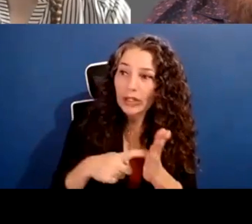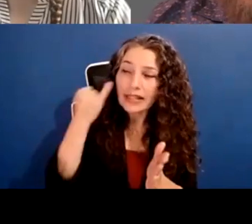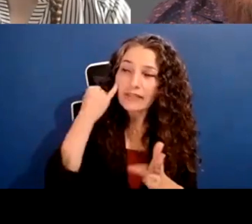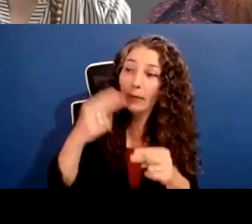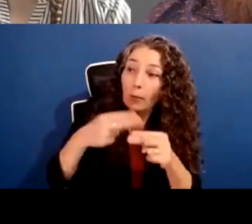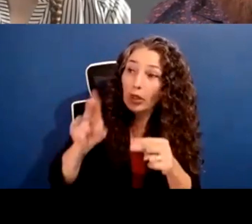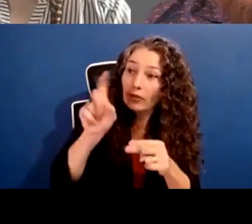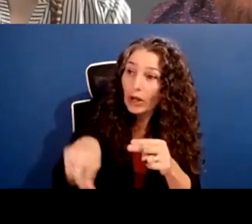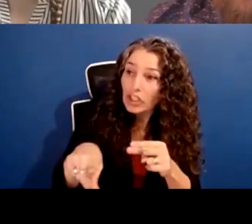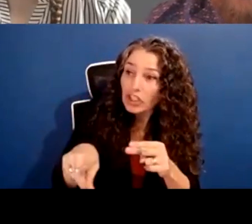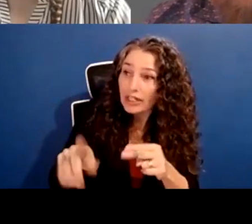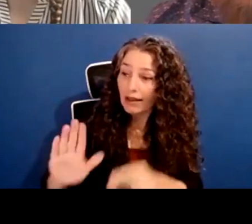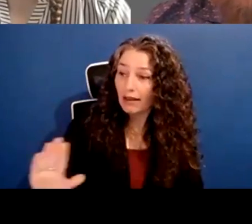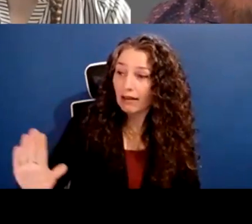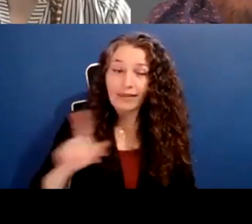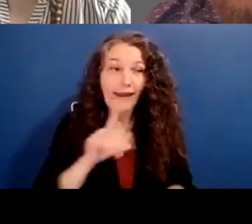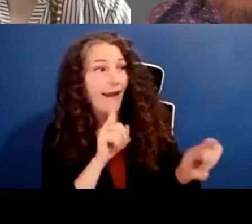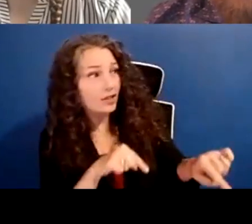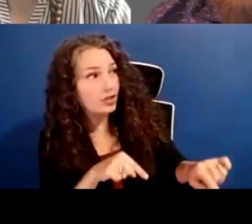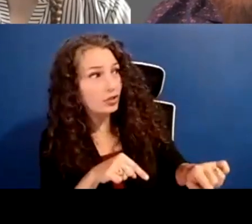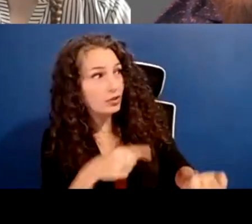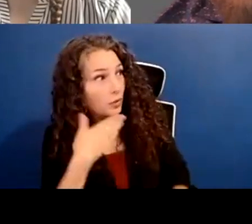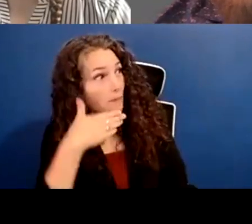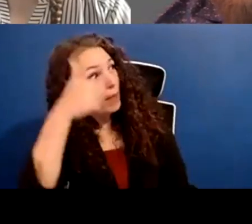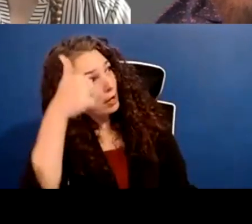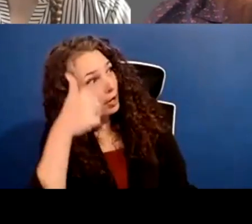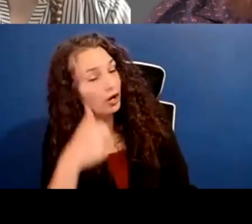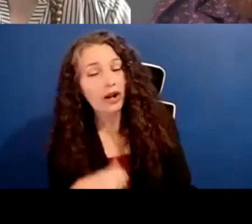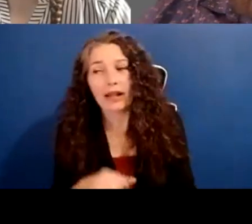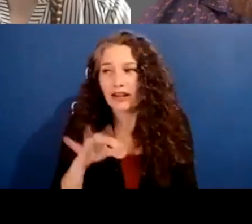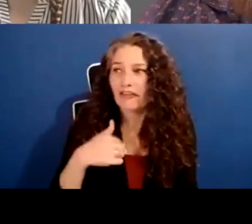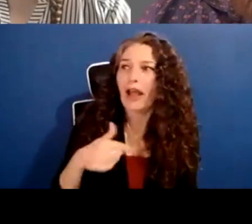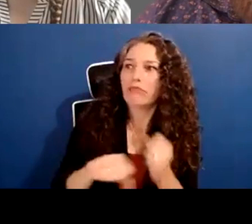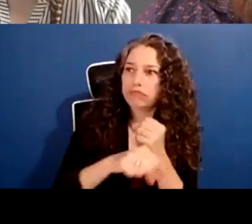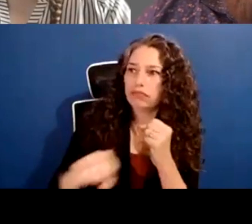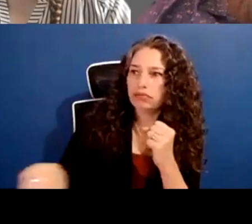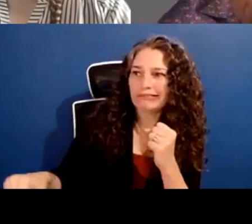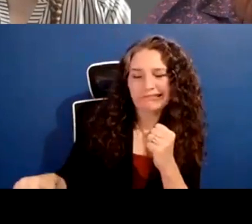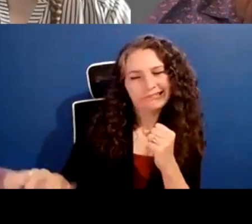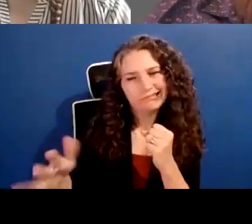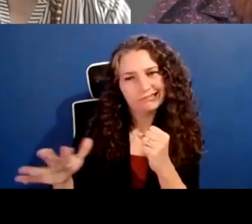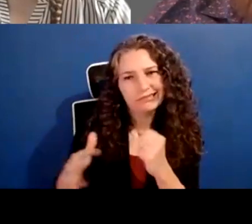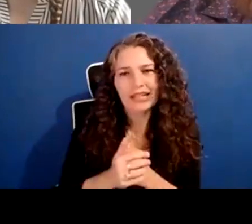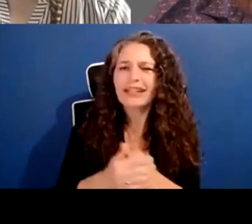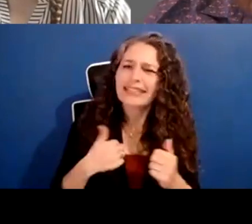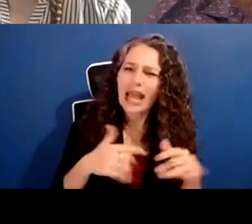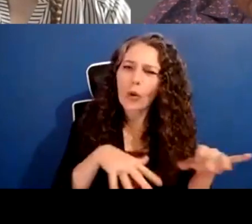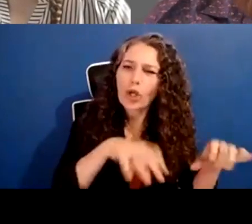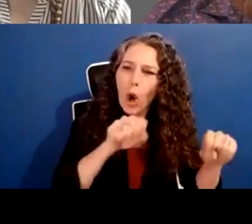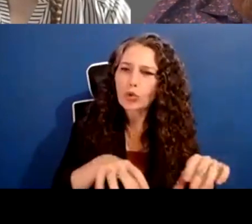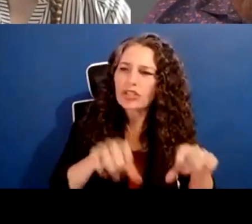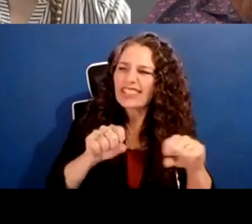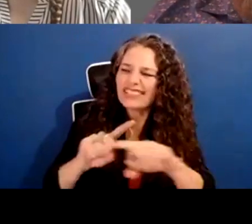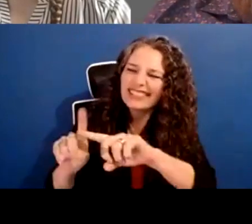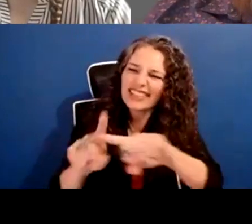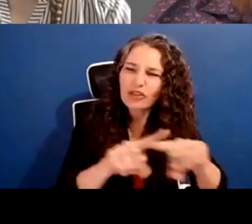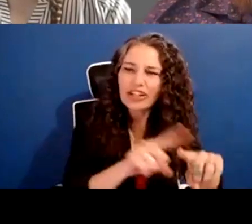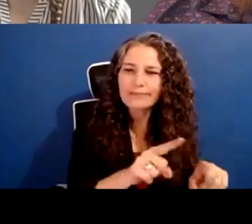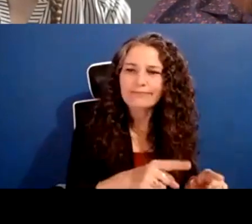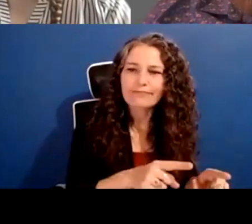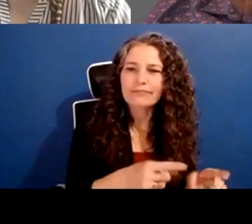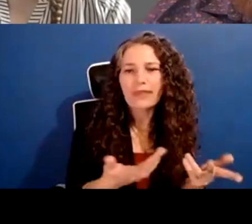I asked a whole host of things all at once, and again, this applies in so many different arenas, right?